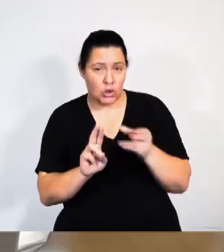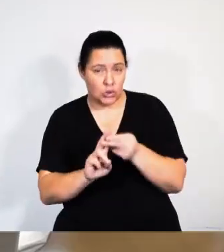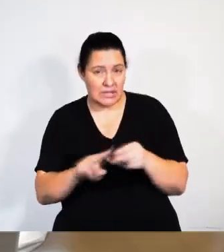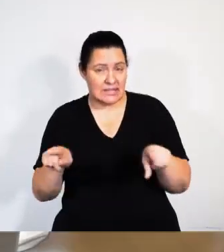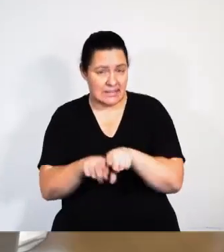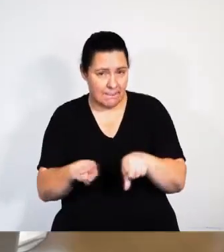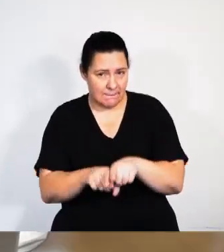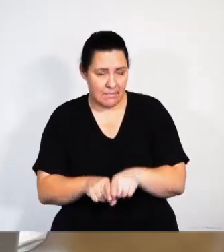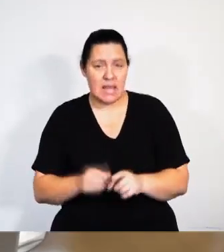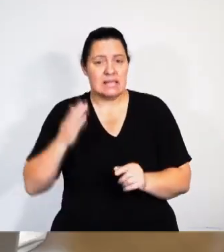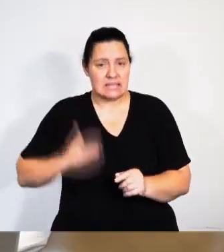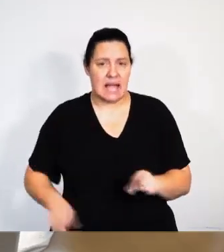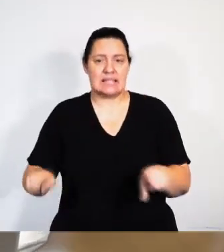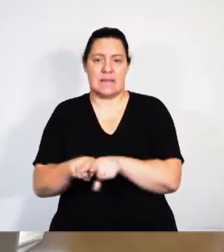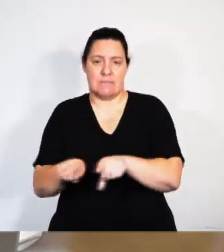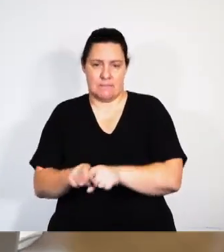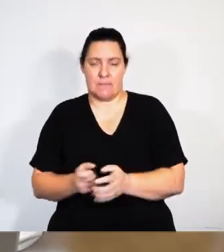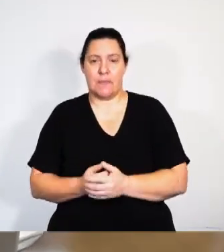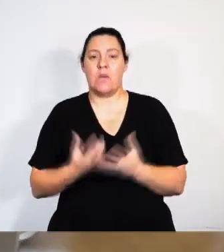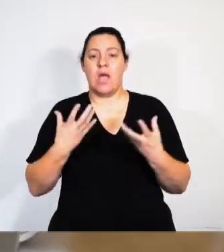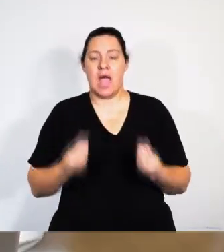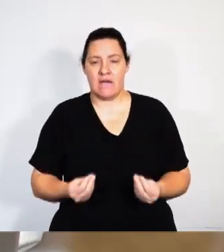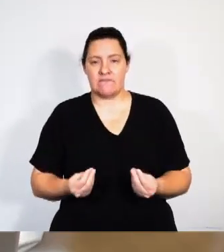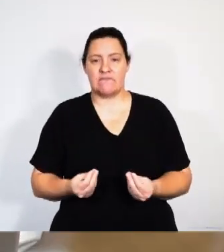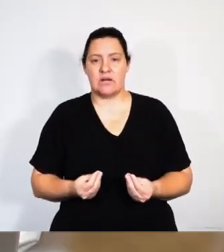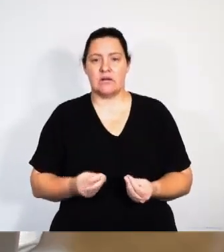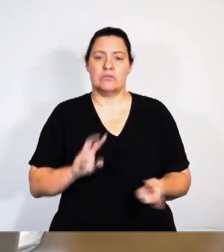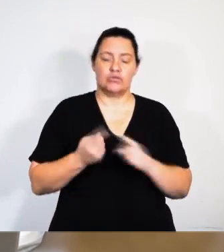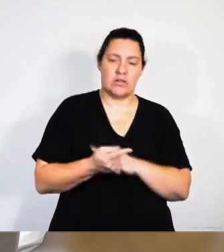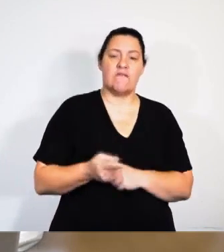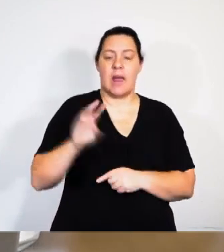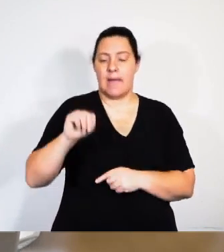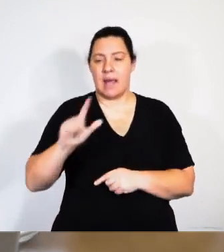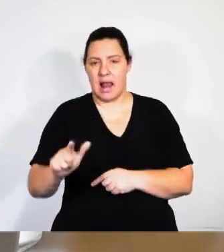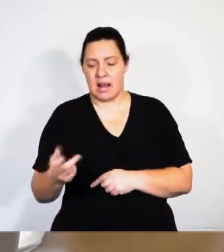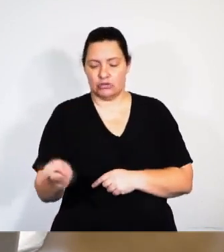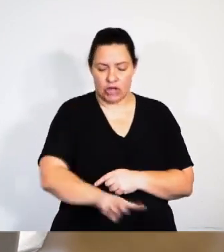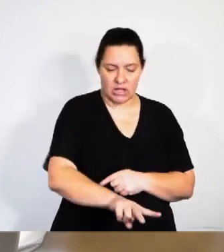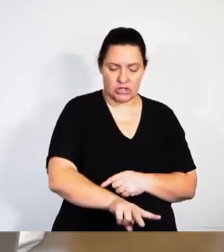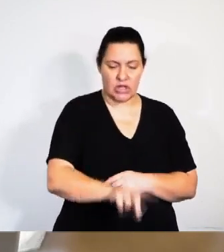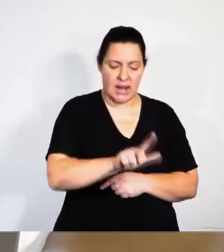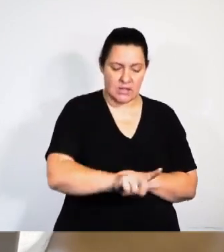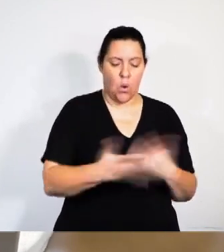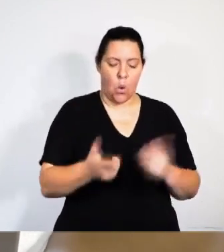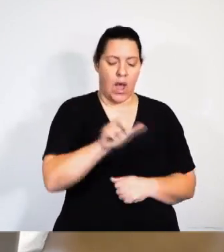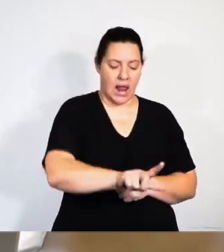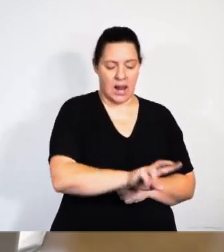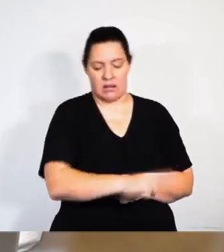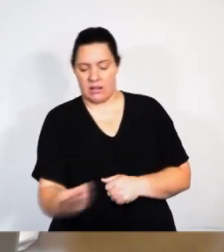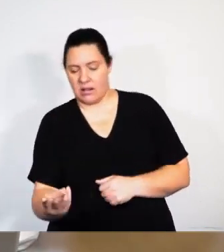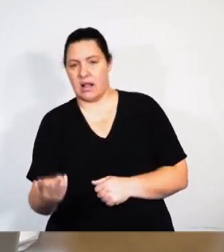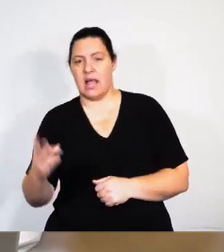that are the same on the same side. Again, here you have a choice of converting from milliliters to liters or from liters